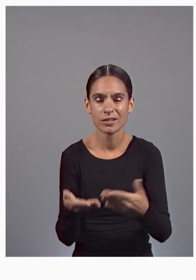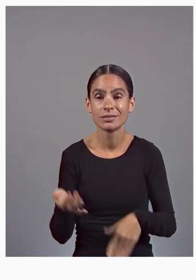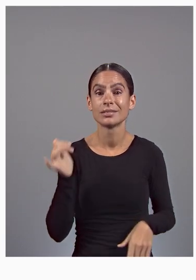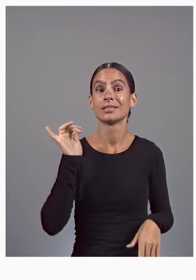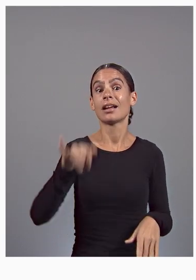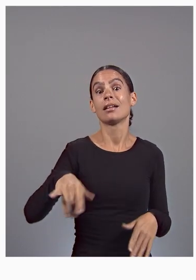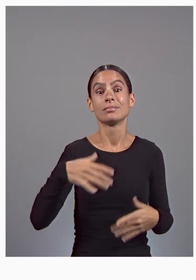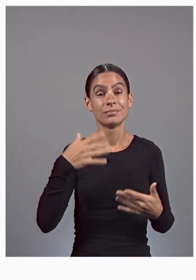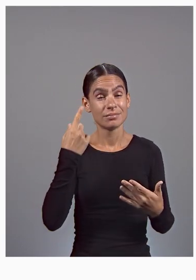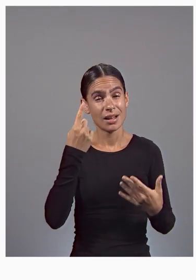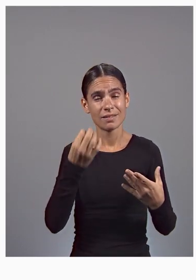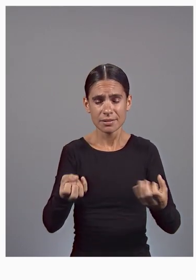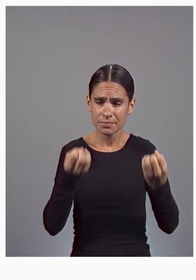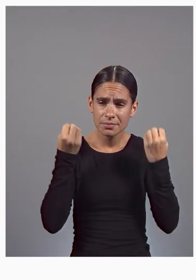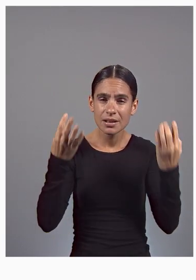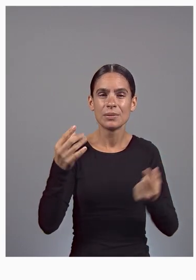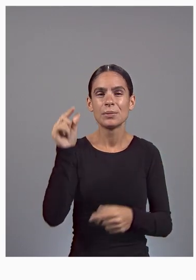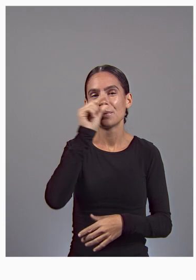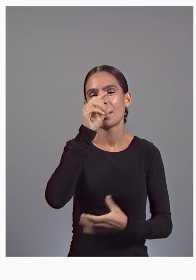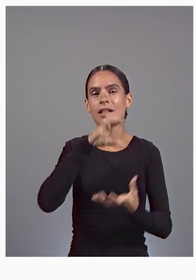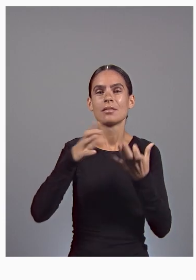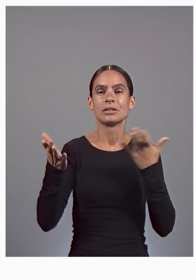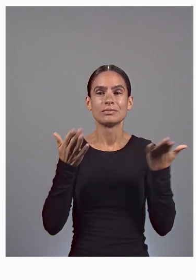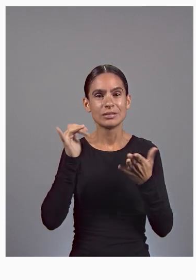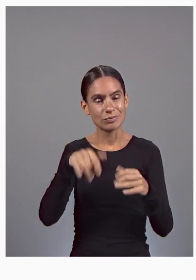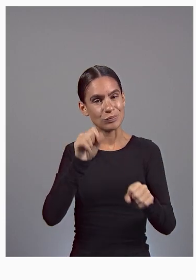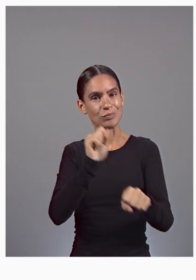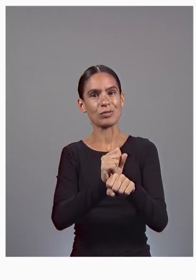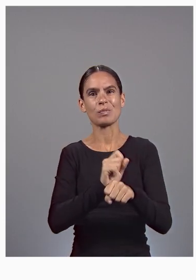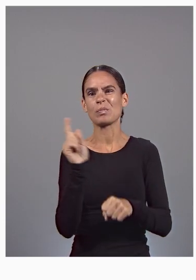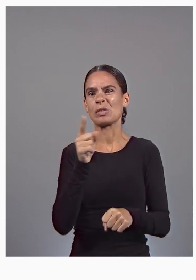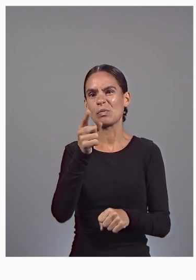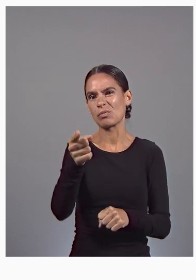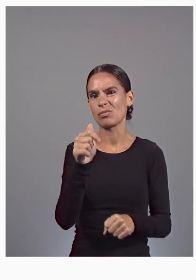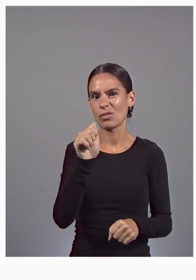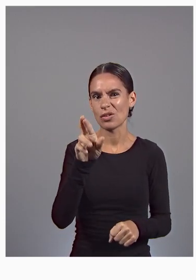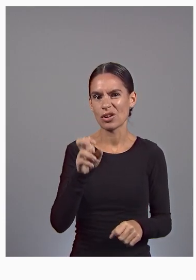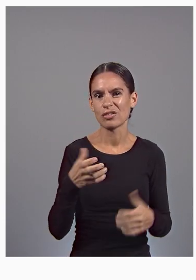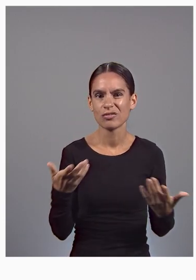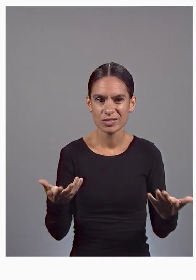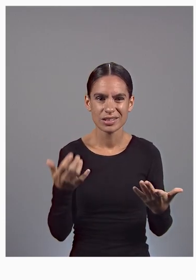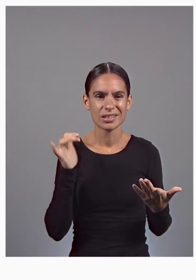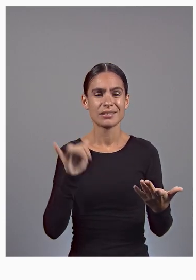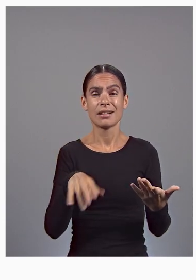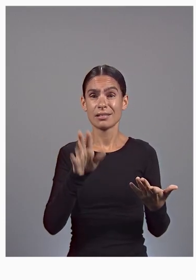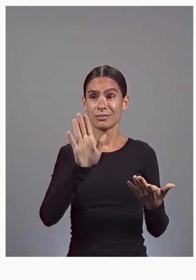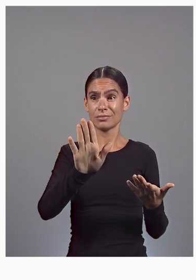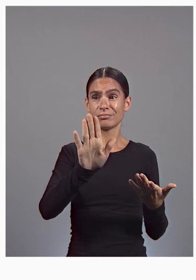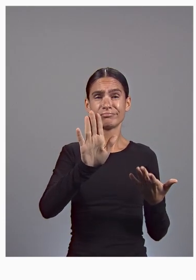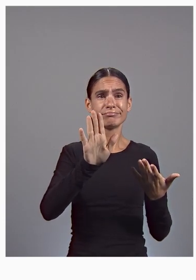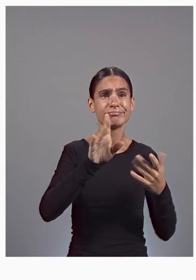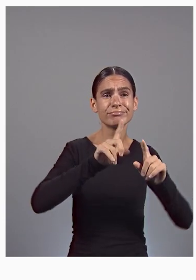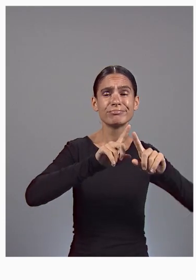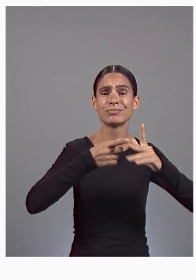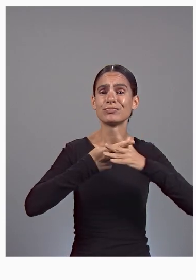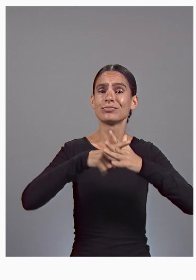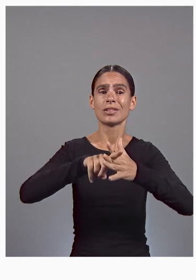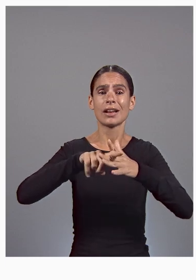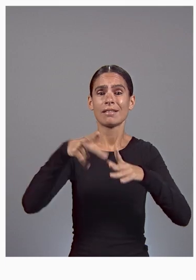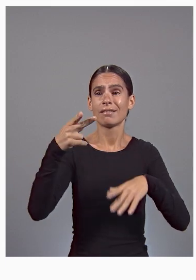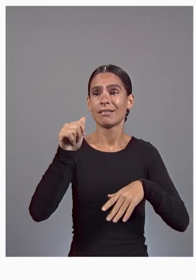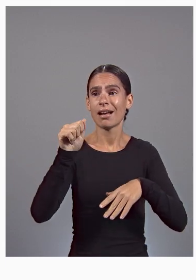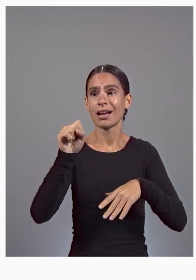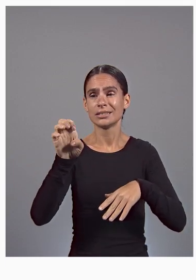Cloud services that actually work wherever you are, whether they run across clouds or actually integrate with the different clouds. It's a big deal. So that's a starter